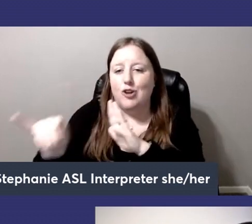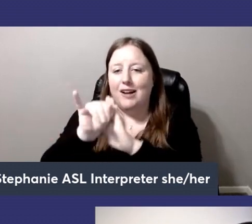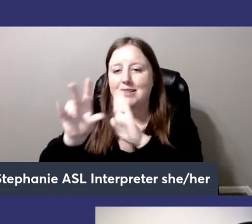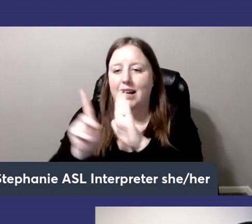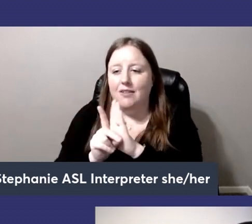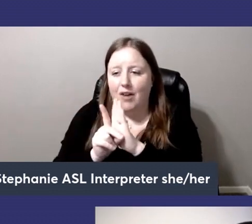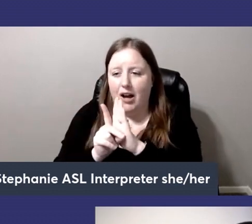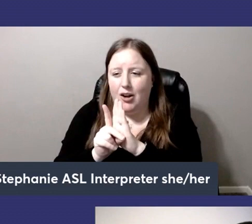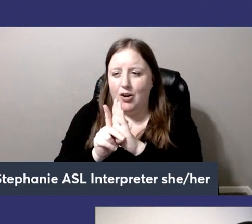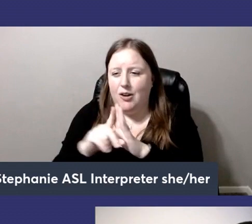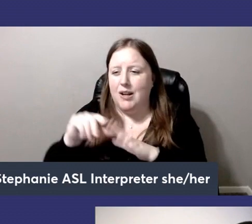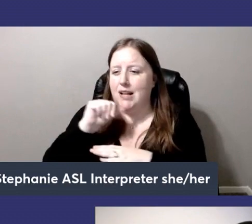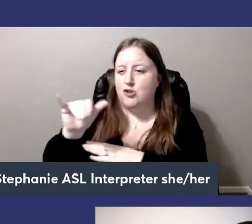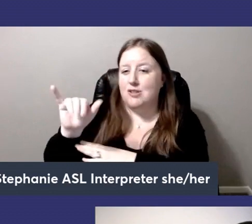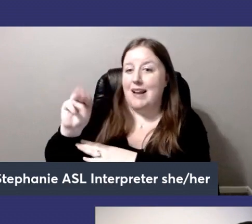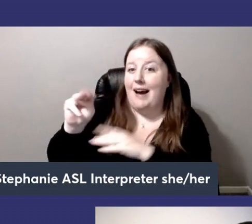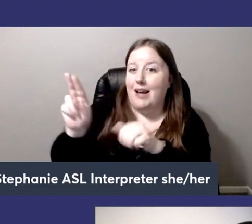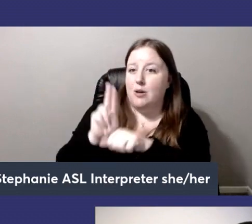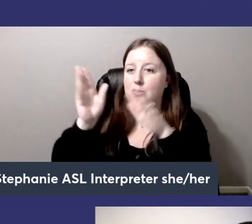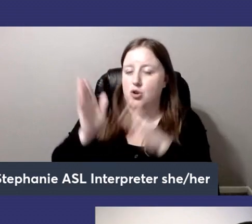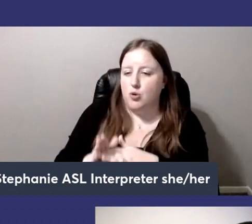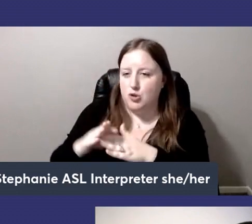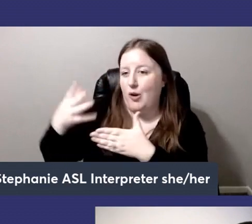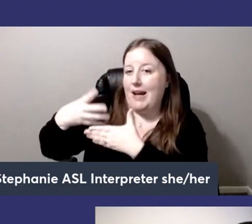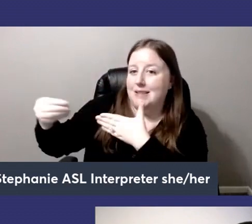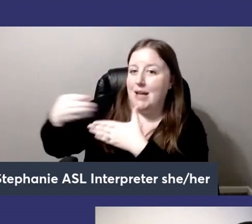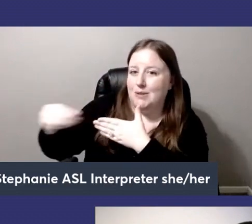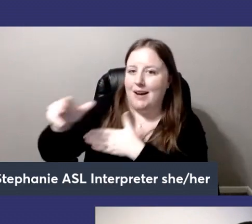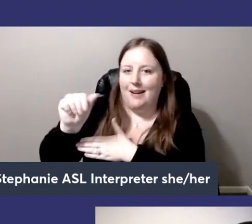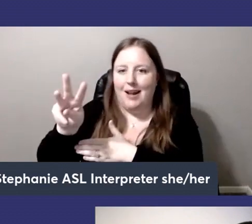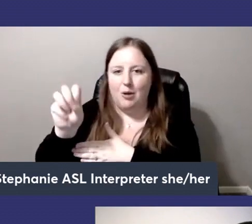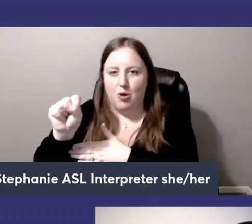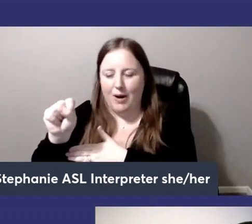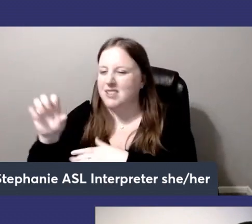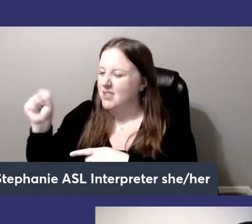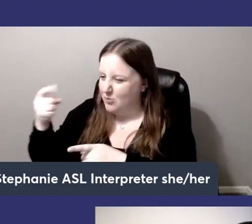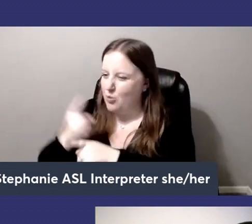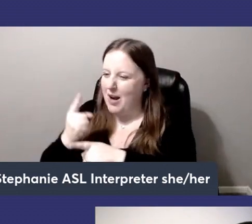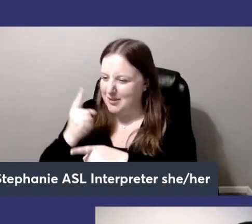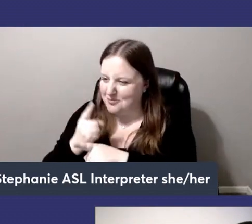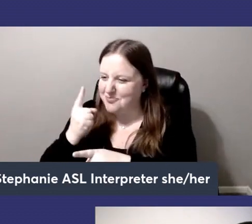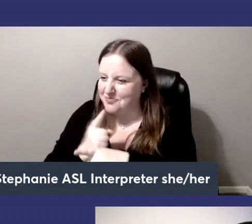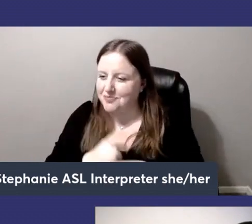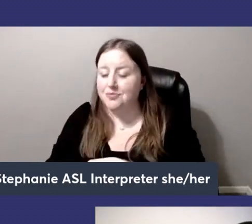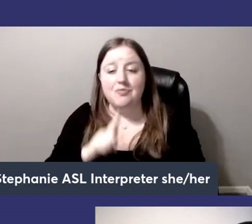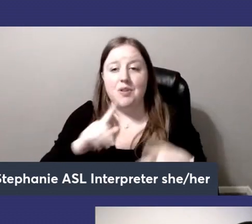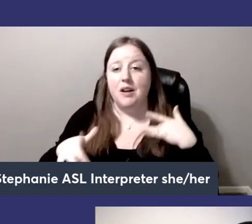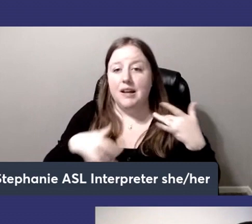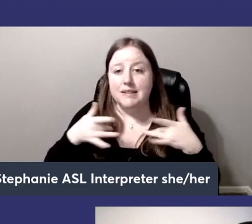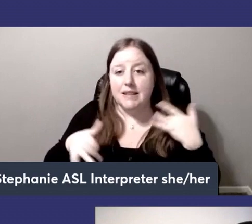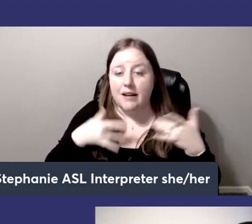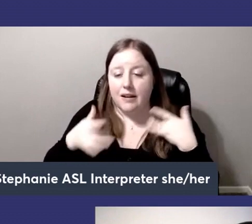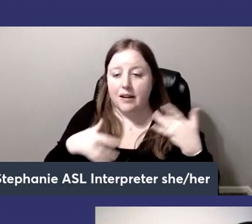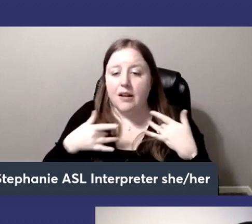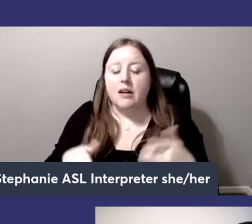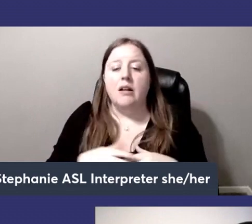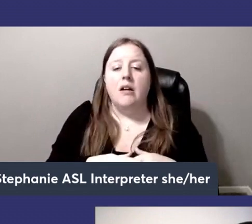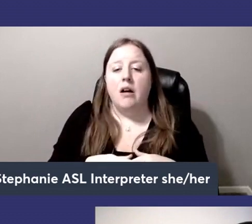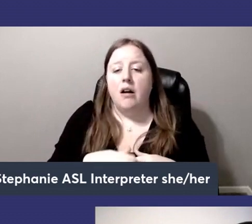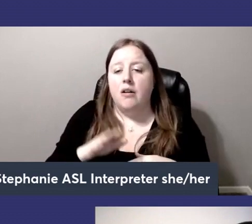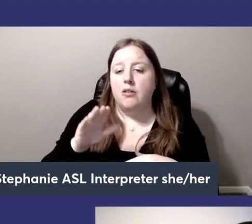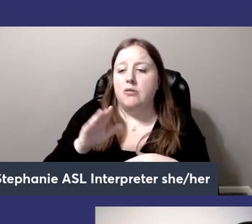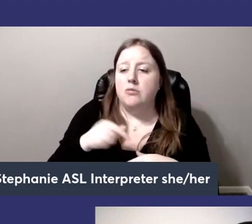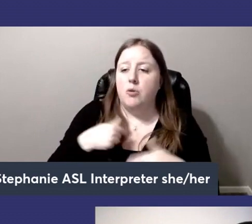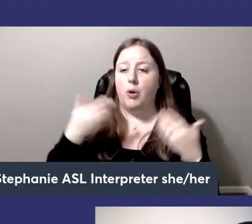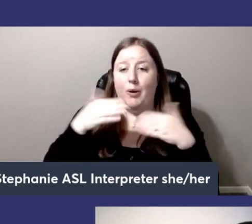human. You're not just an IAM user now. Everywhere outside you go, of AWS. Yeah, it's a really exciting initiative, and we're one of the first projects to be integrated